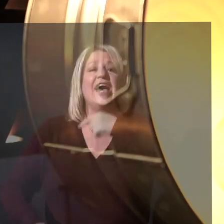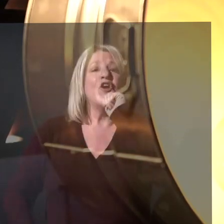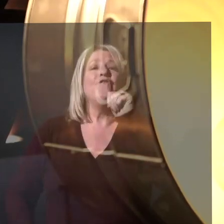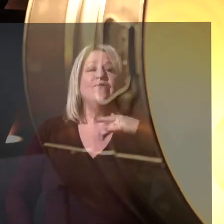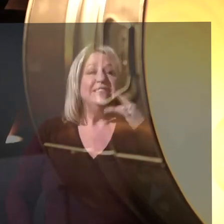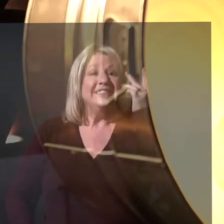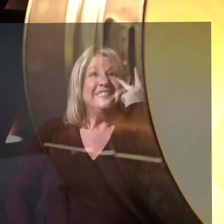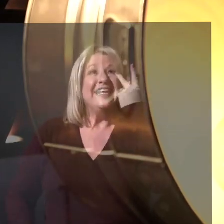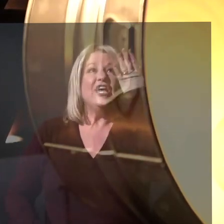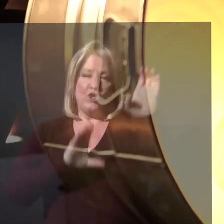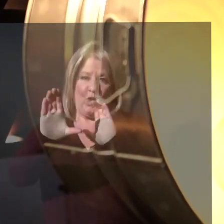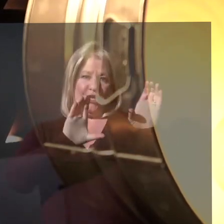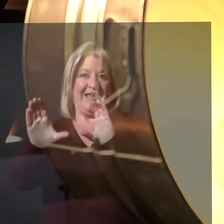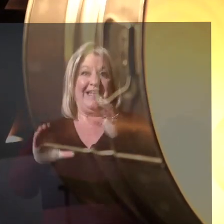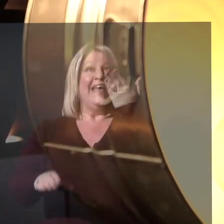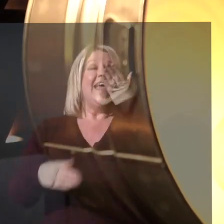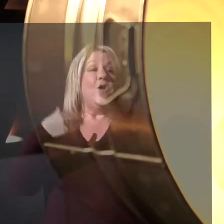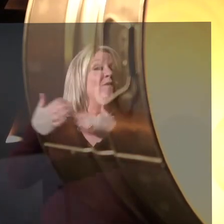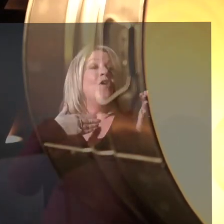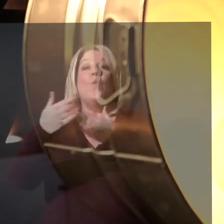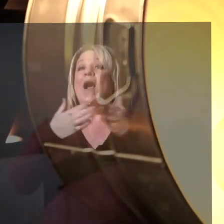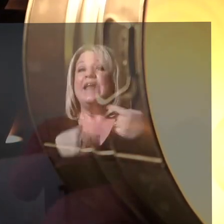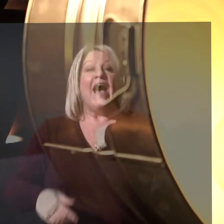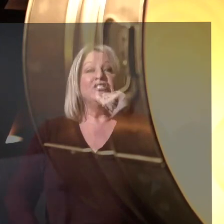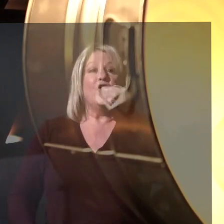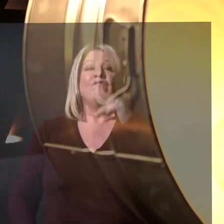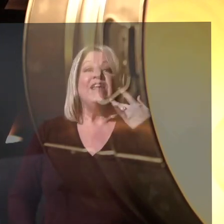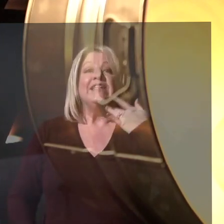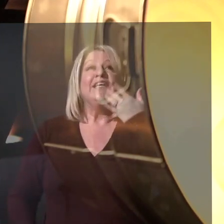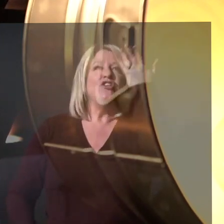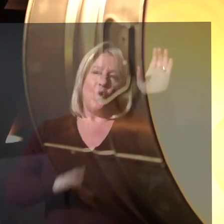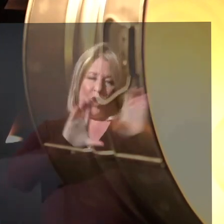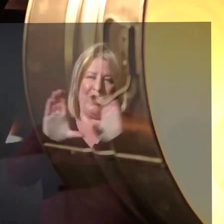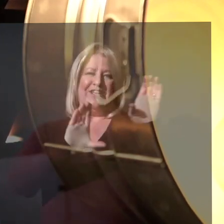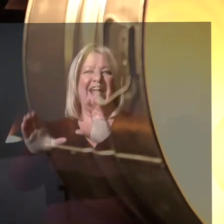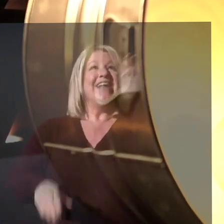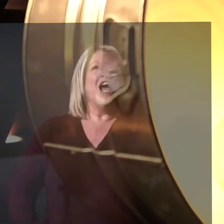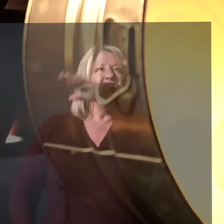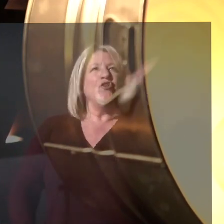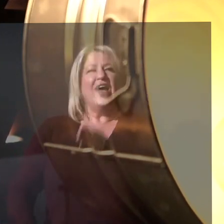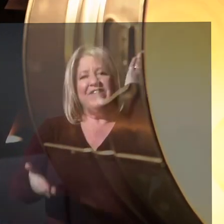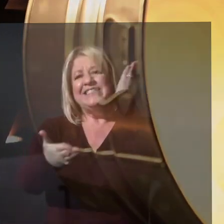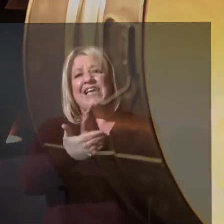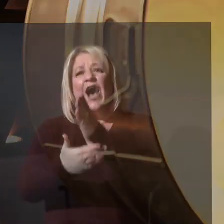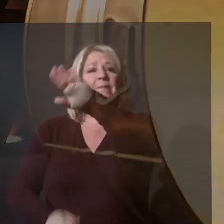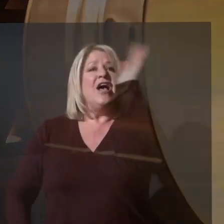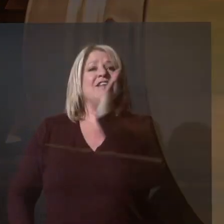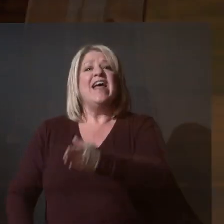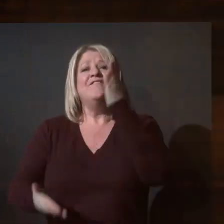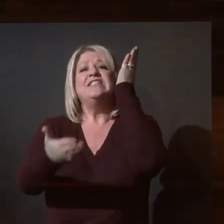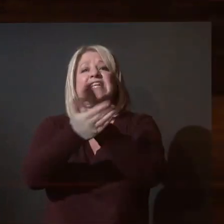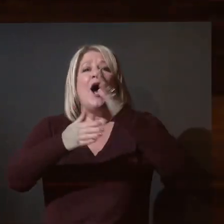Time. Even when I don't see it, you're working. Even when I don't feel it, you're working. You